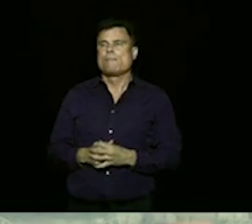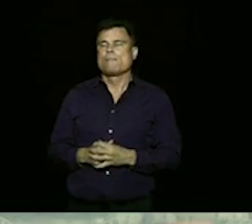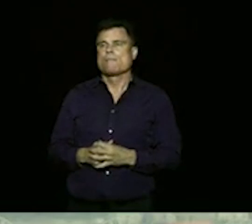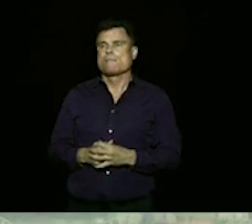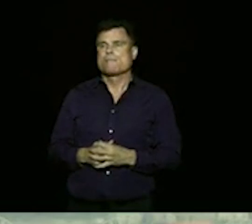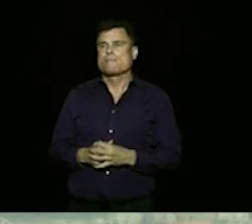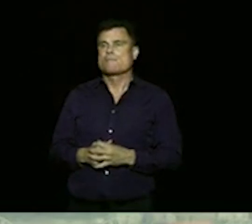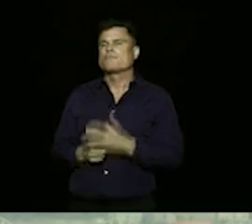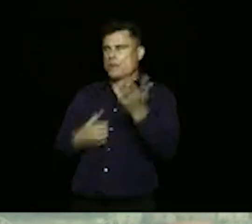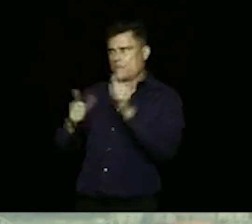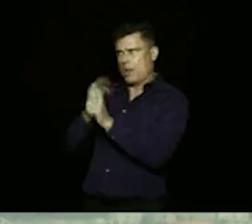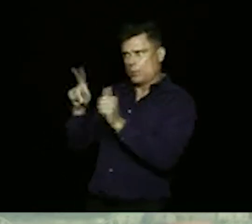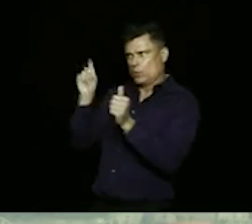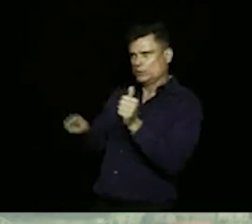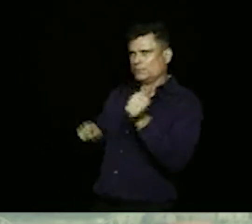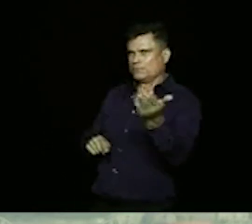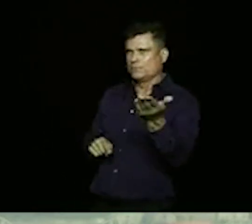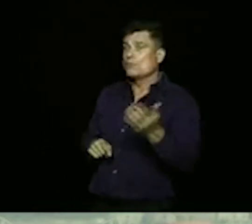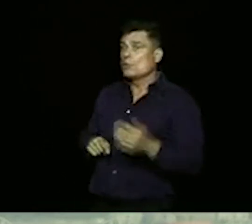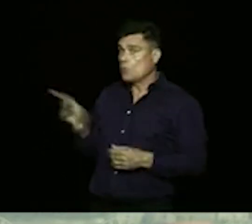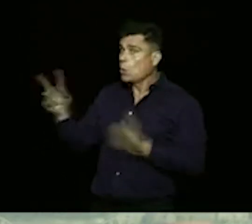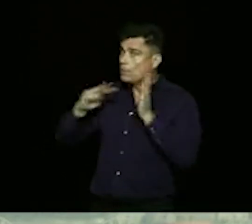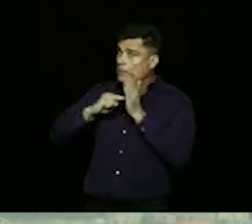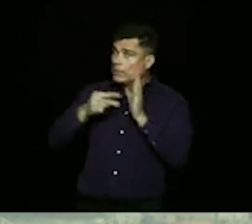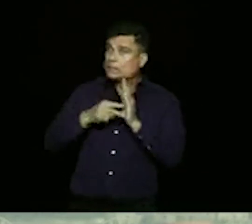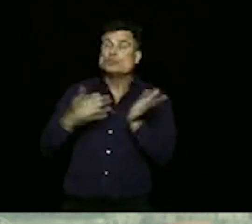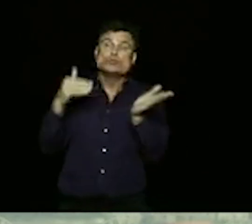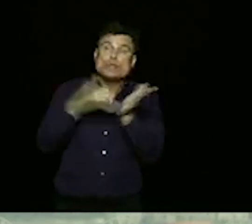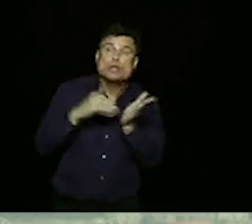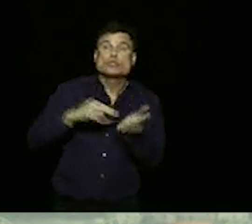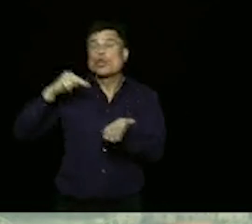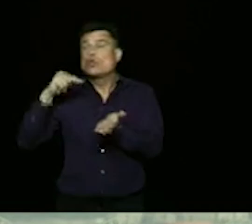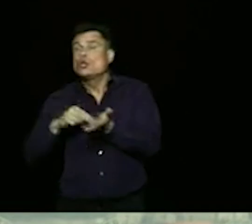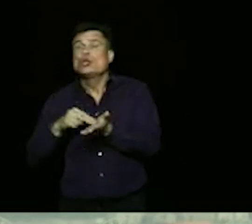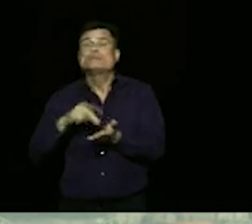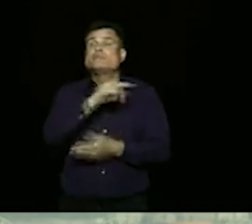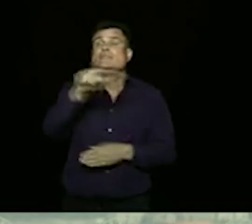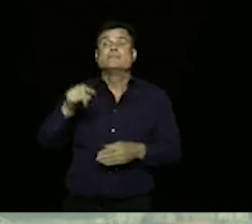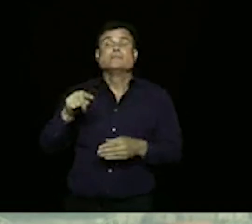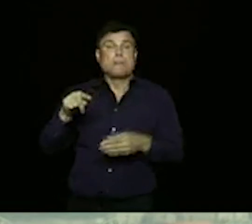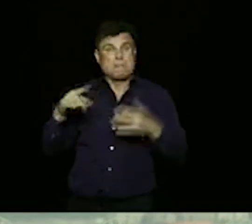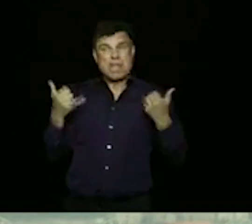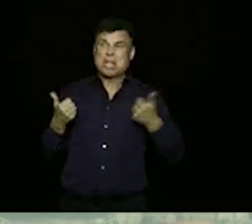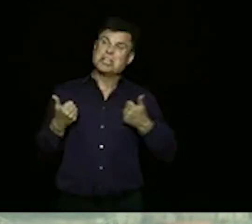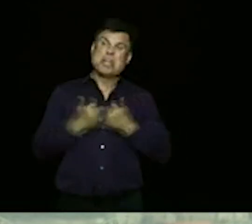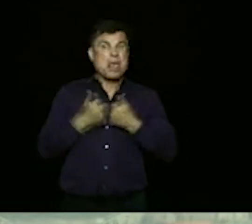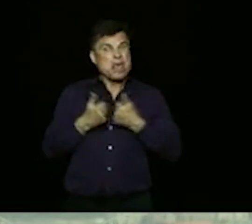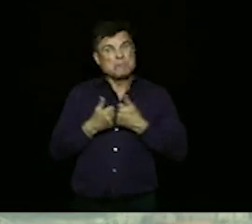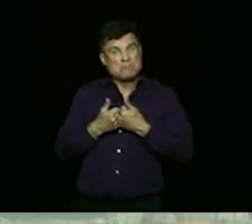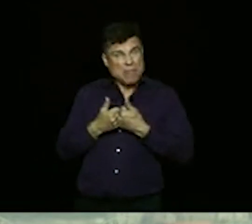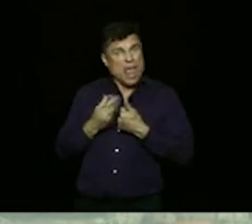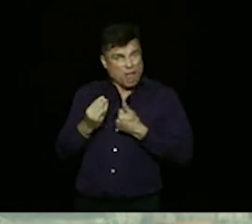this game are still working right now? Is that what you're saying? What we have to do is, as I say, the allegations came to our attention